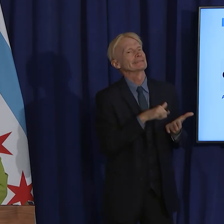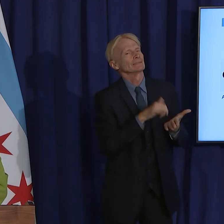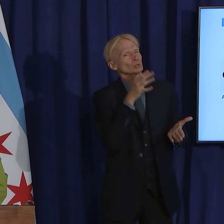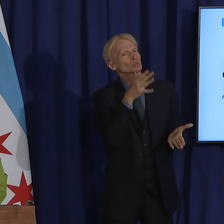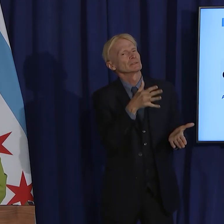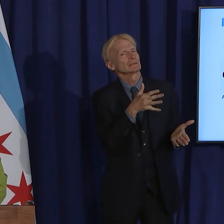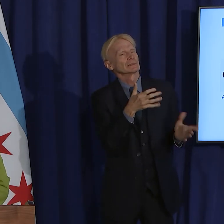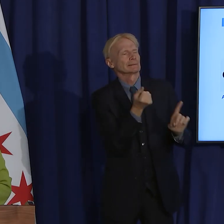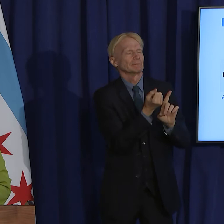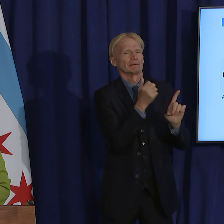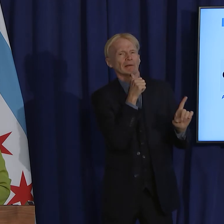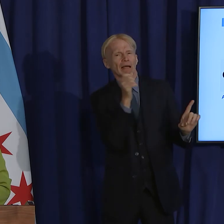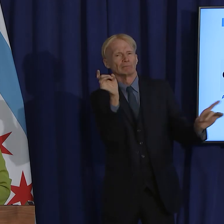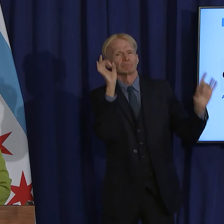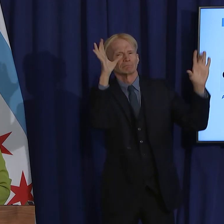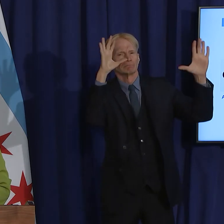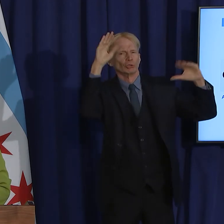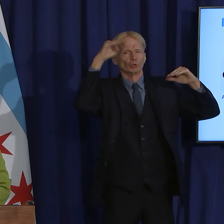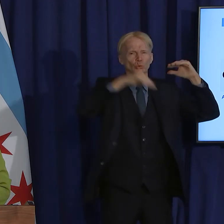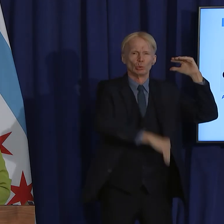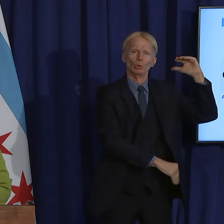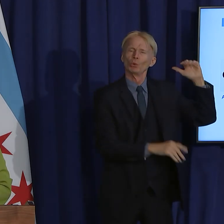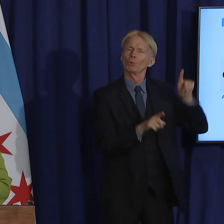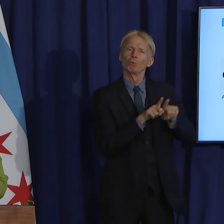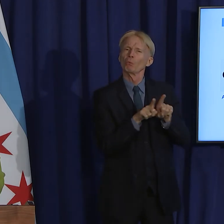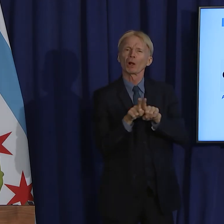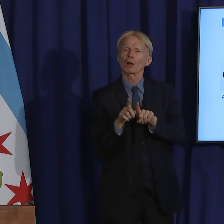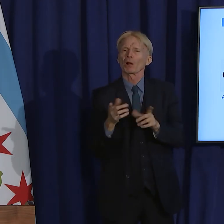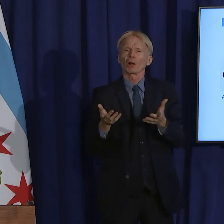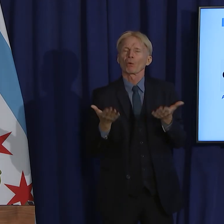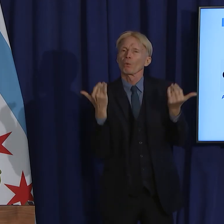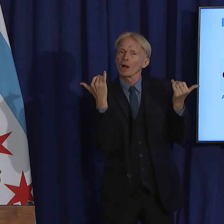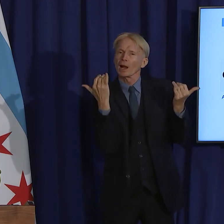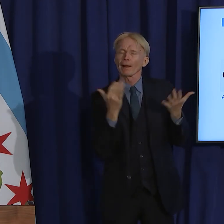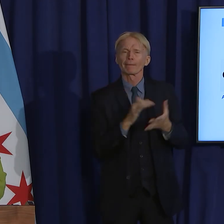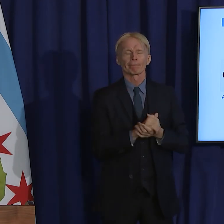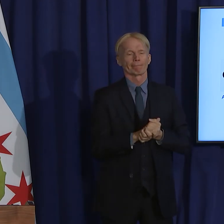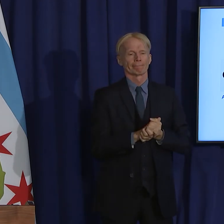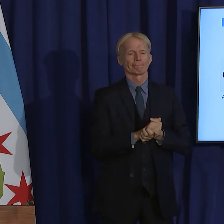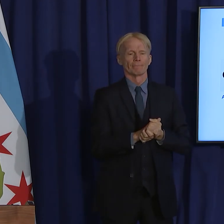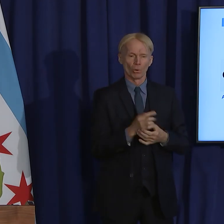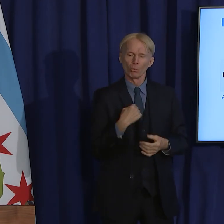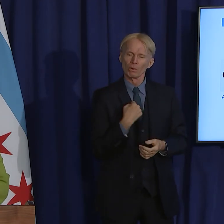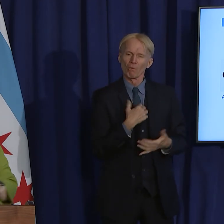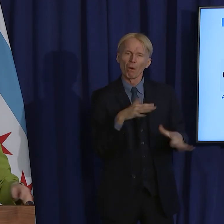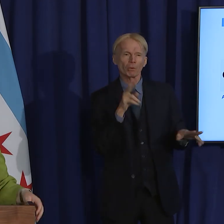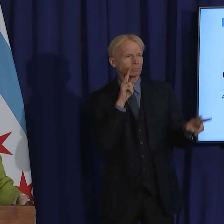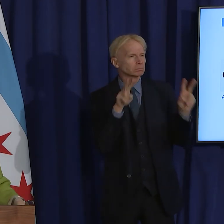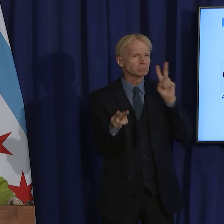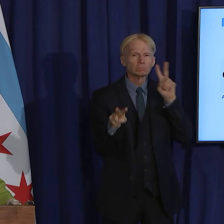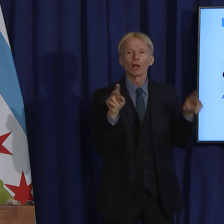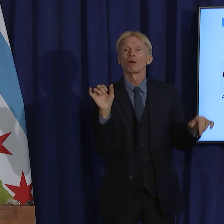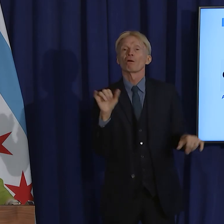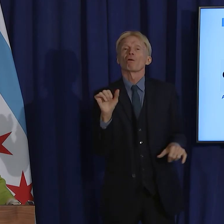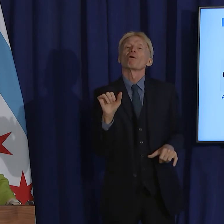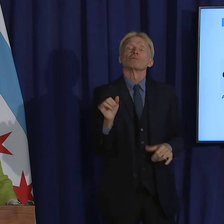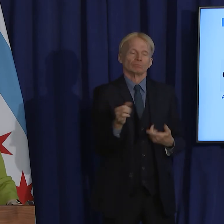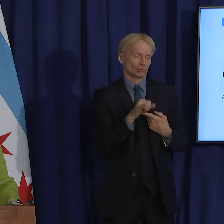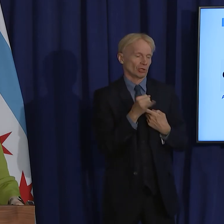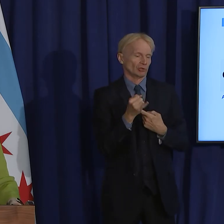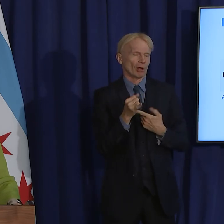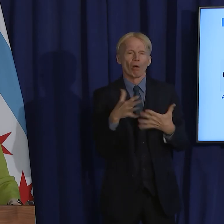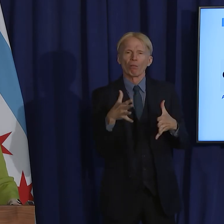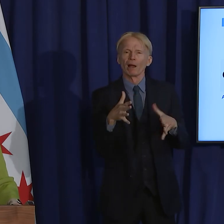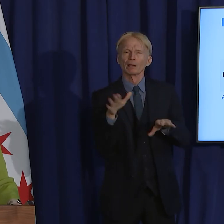not as large an impact as it might have, simply because we had already seen a slowdown in the amount of Johnson &